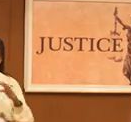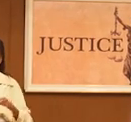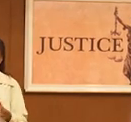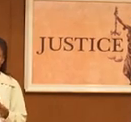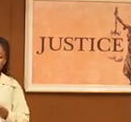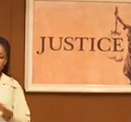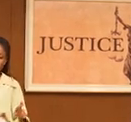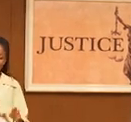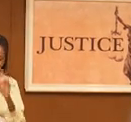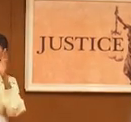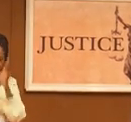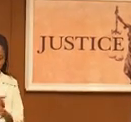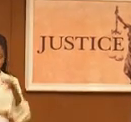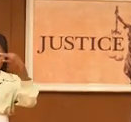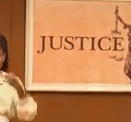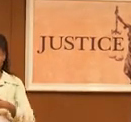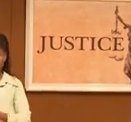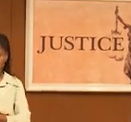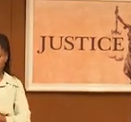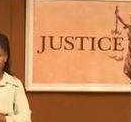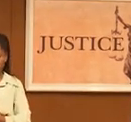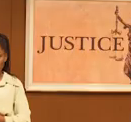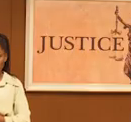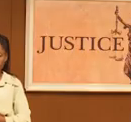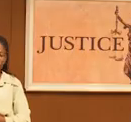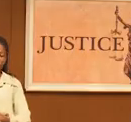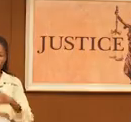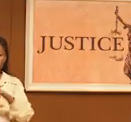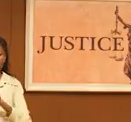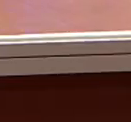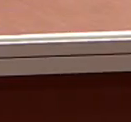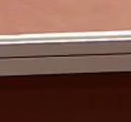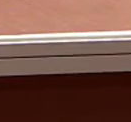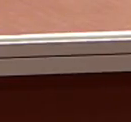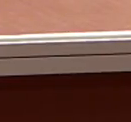Court is session. Honorable Judge Funmi Asaolu presiding.